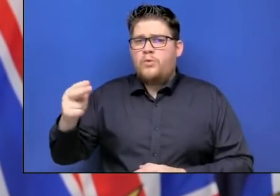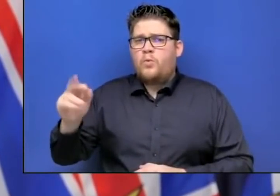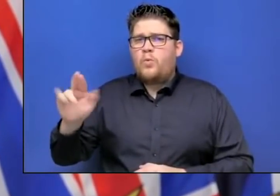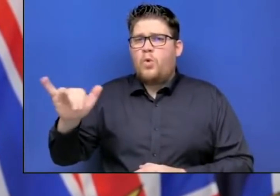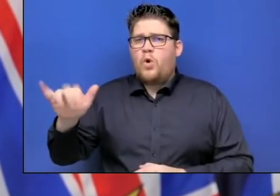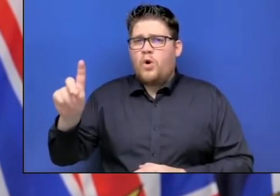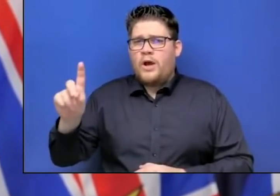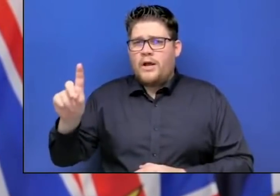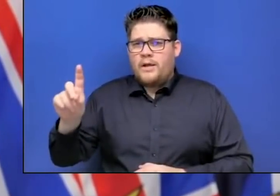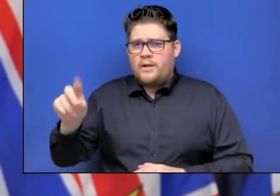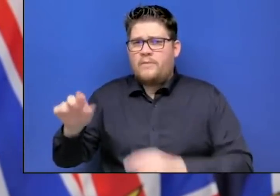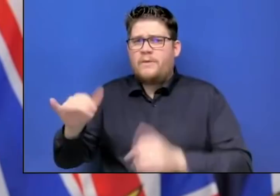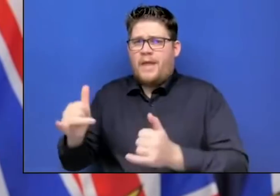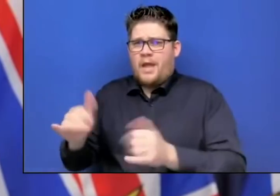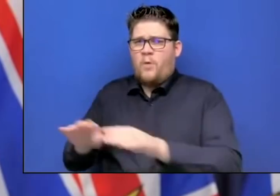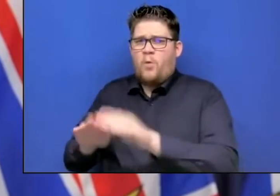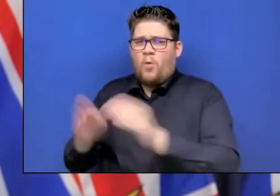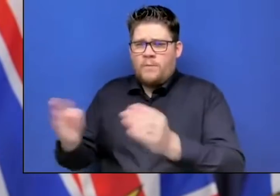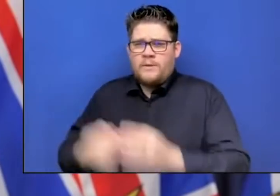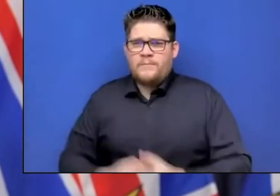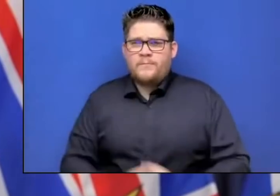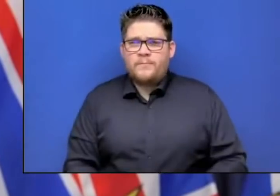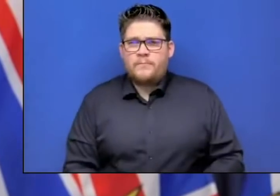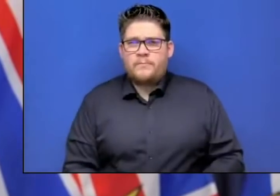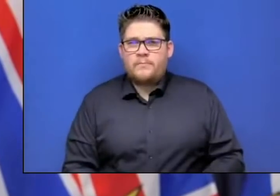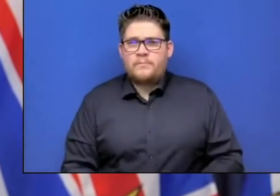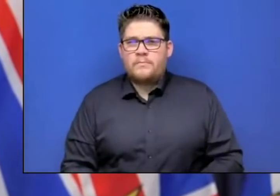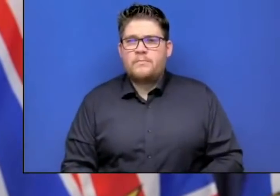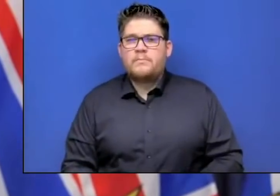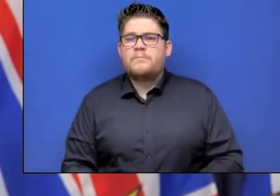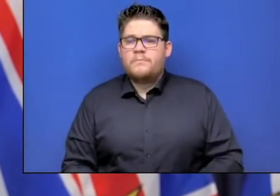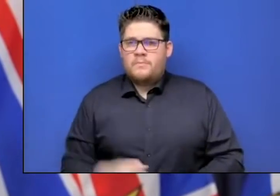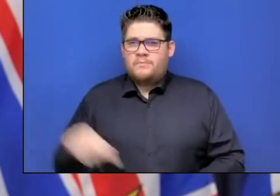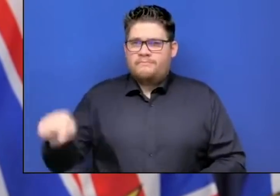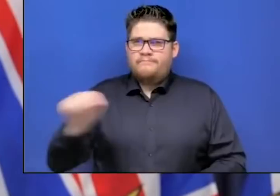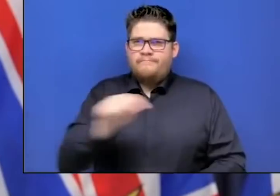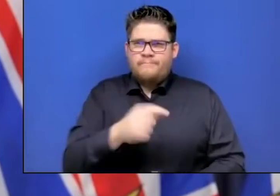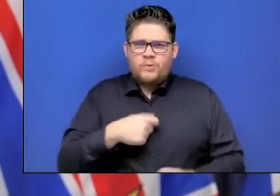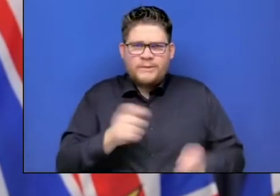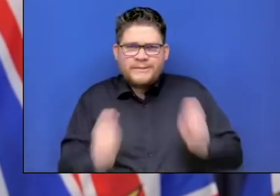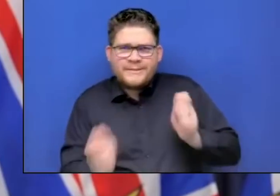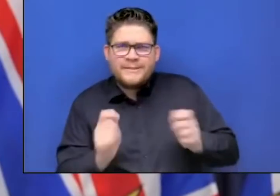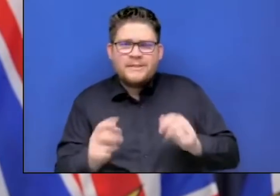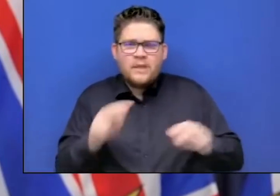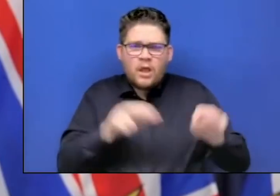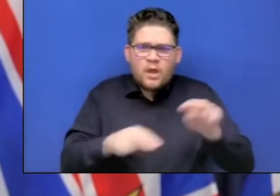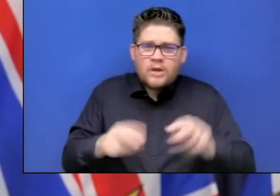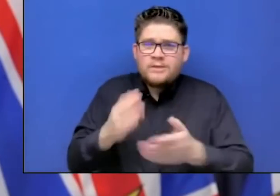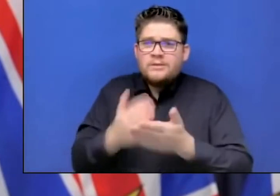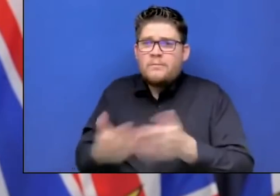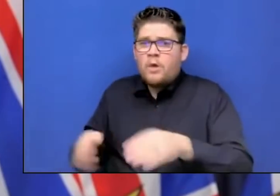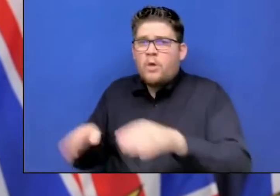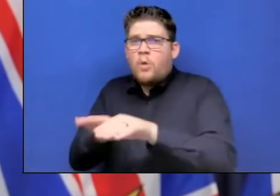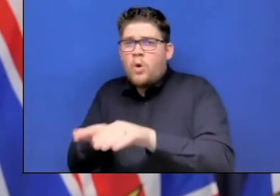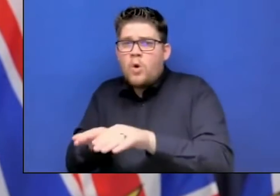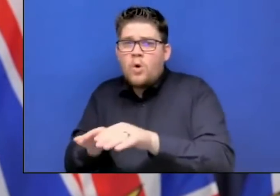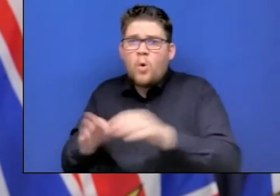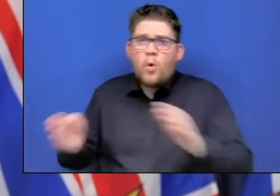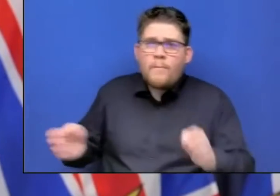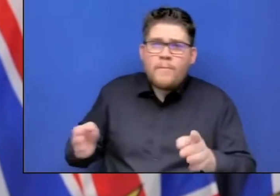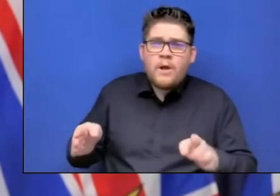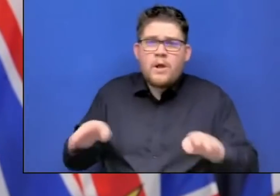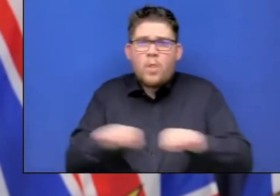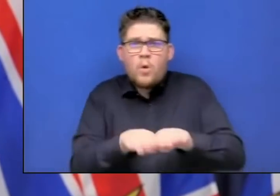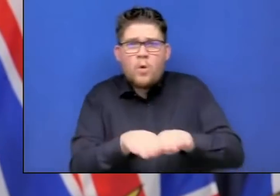on Saturday, remains closed at this time. We are constantly assessing the status of closed highways. When we